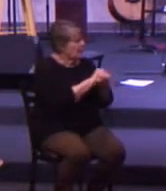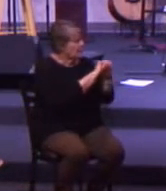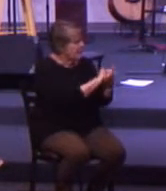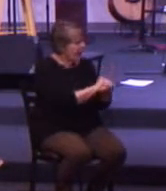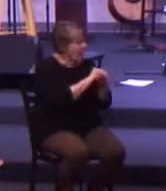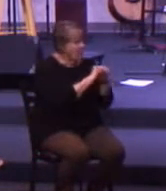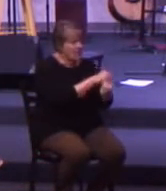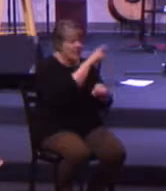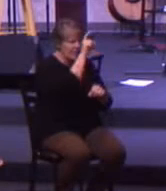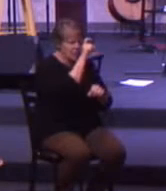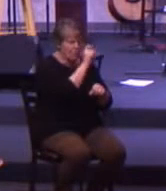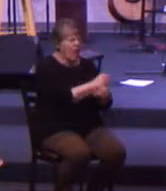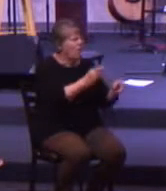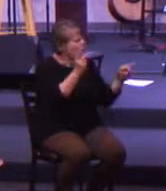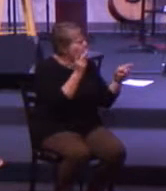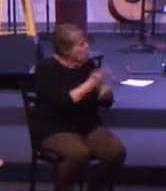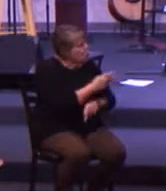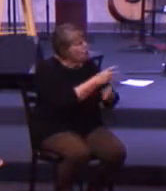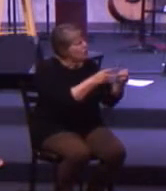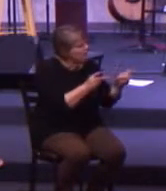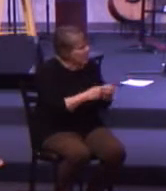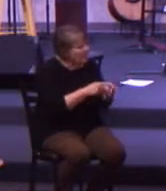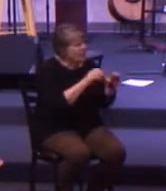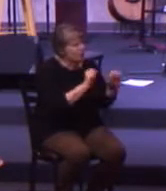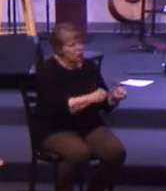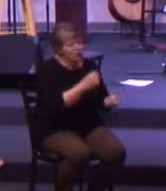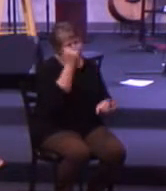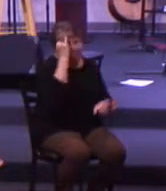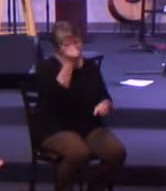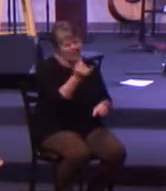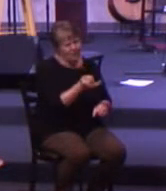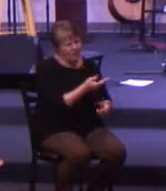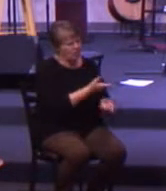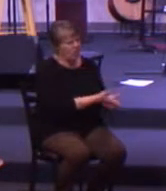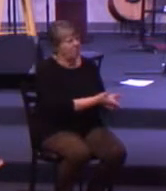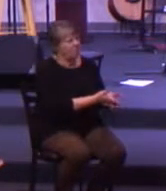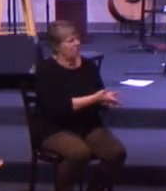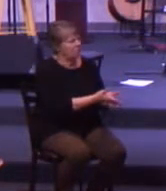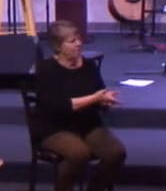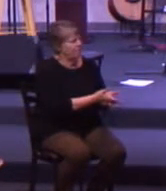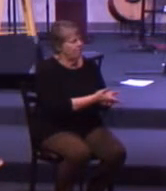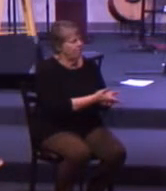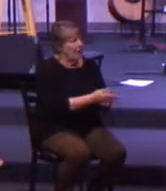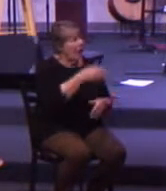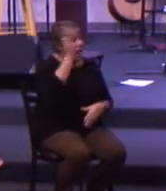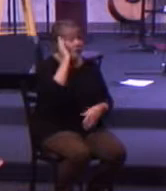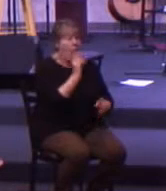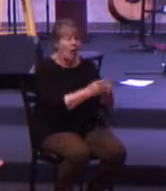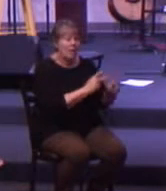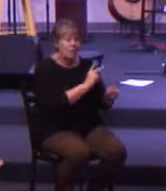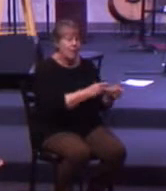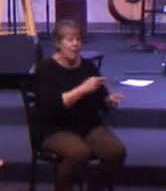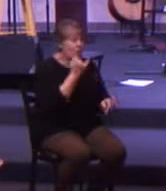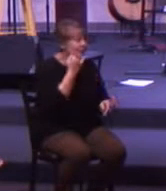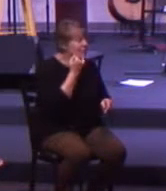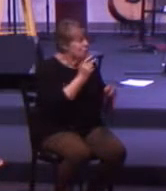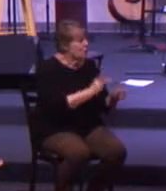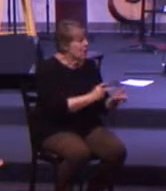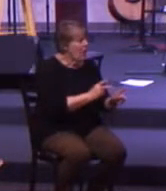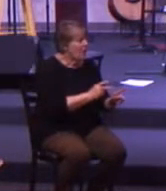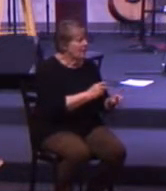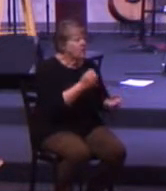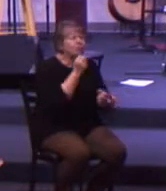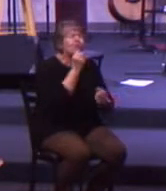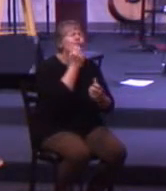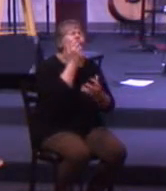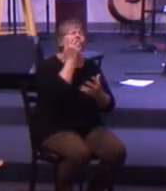worst imaginable place anybody could be. And God's people, trapped in slavery, cry out to